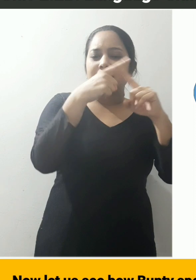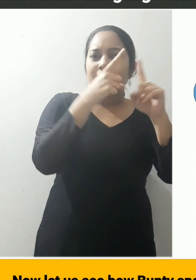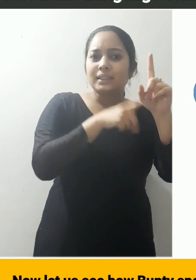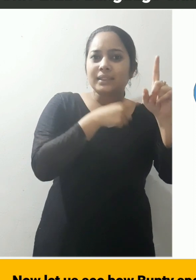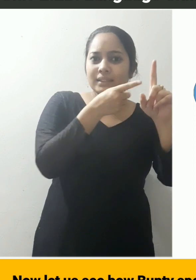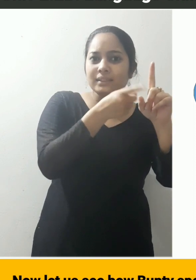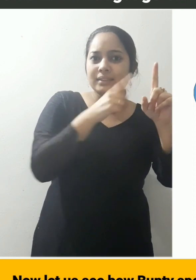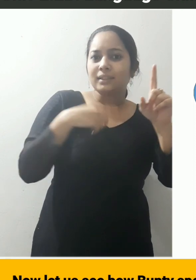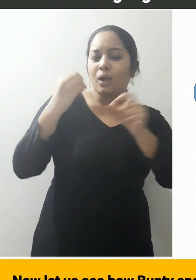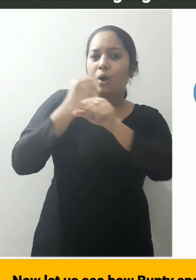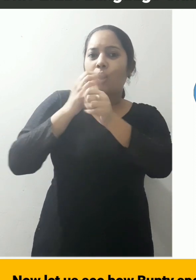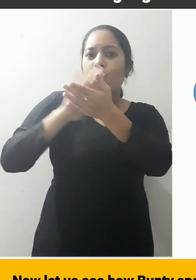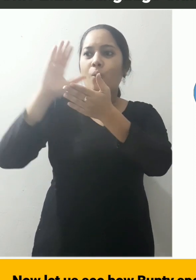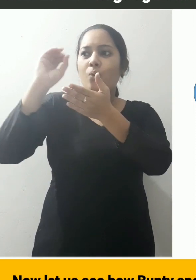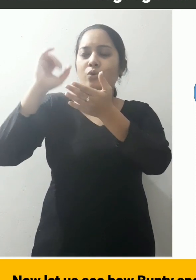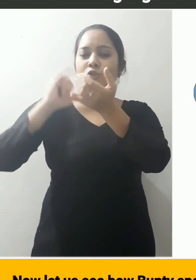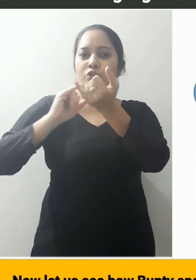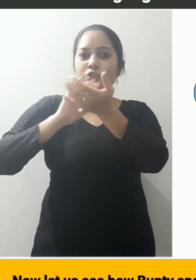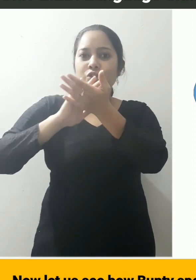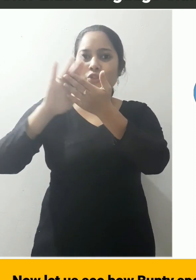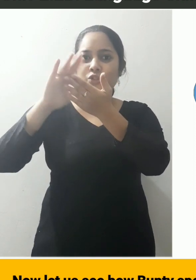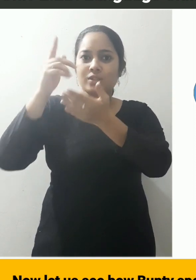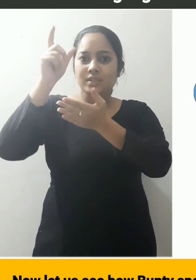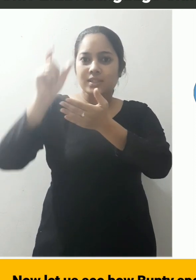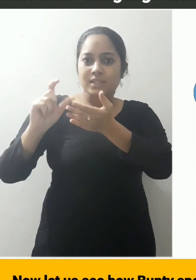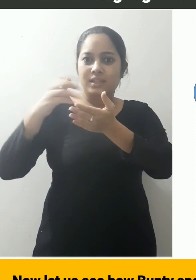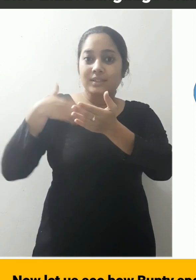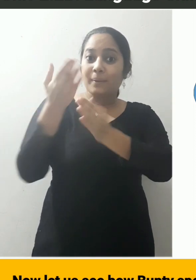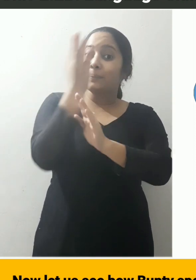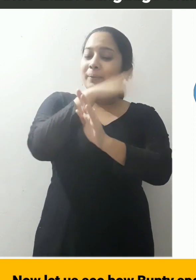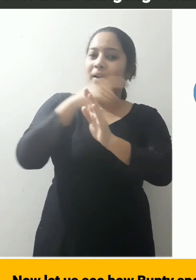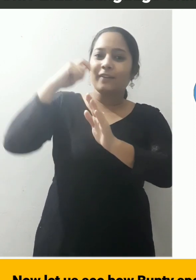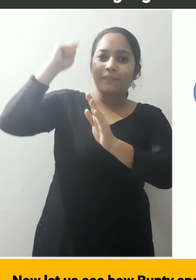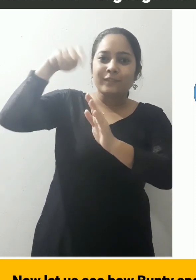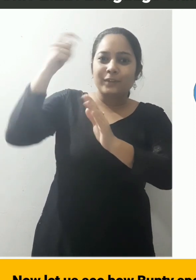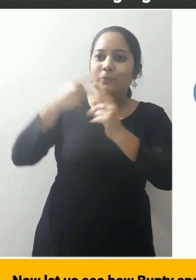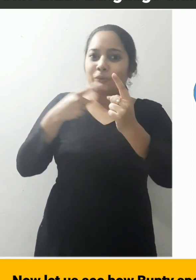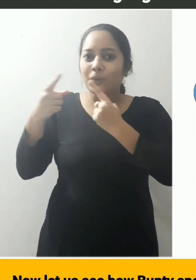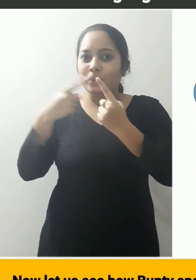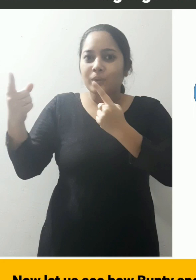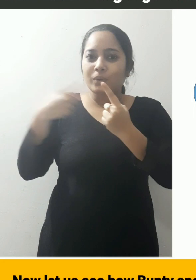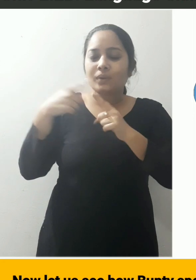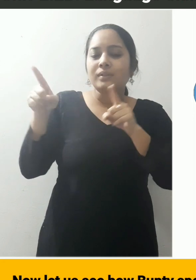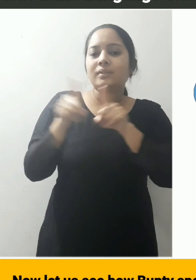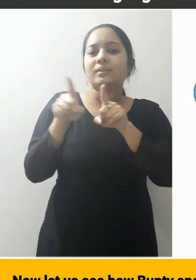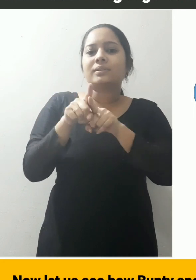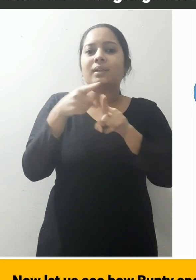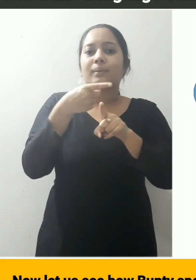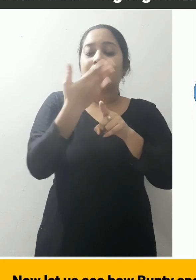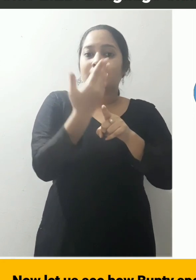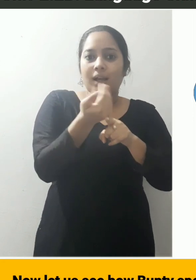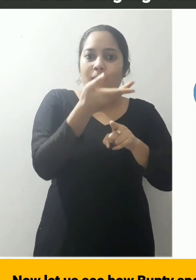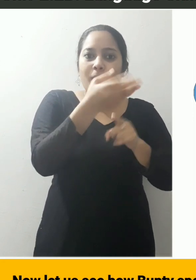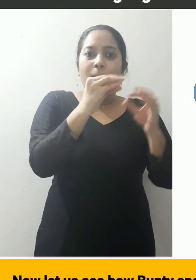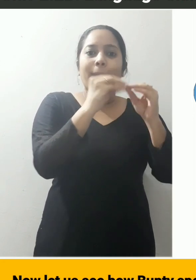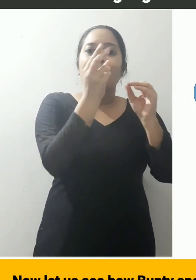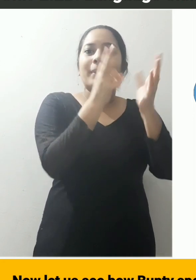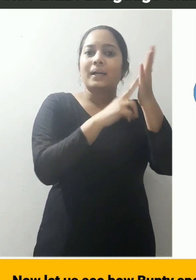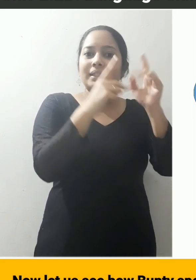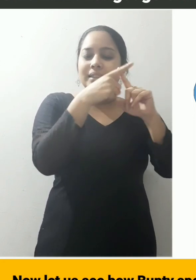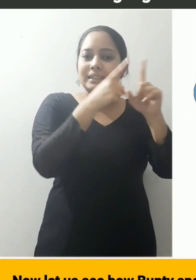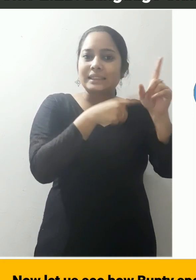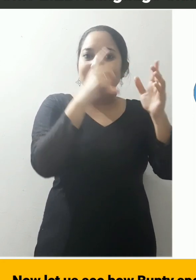the same credit collection call which he had made earlier. Bunty has received some inputs